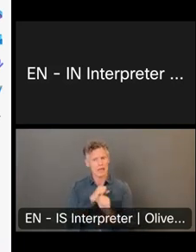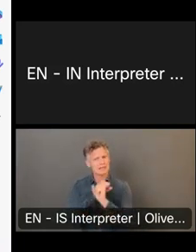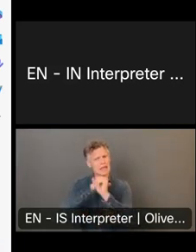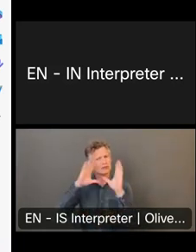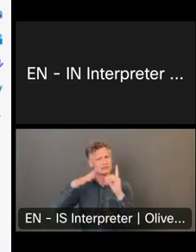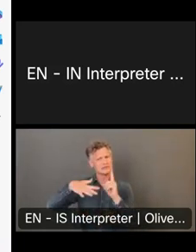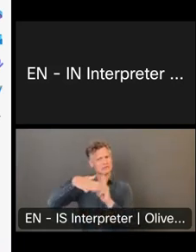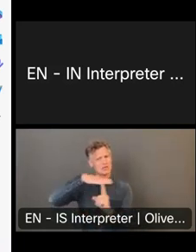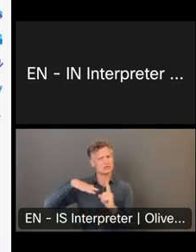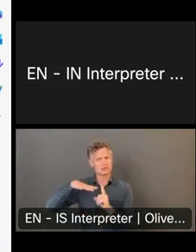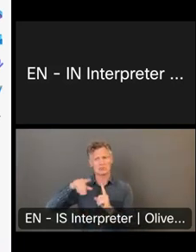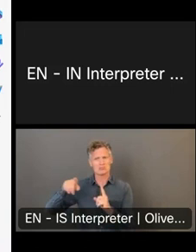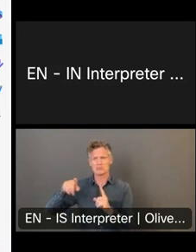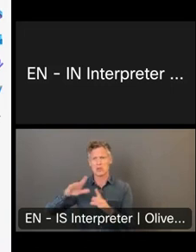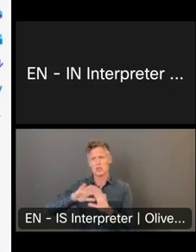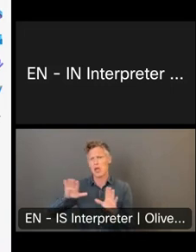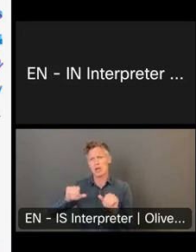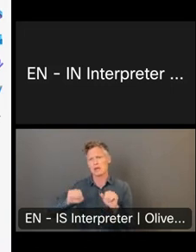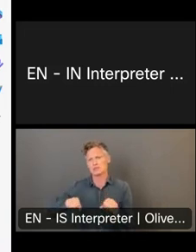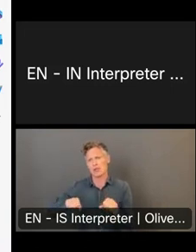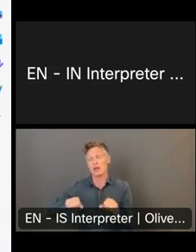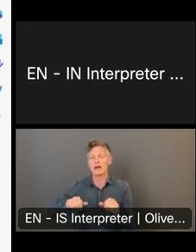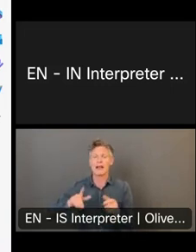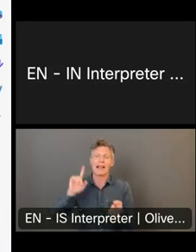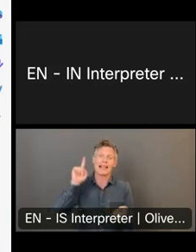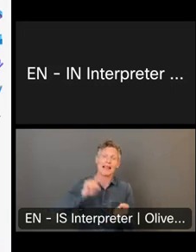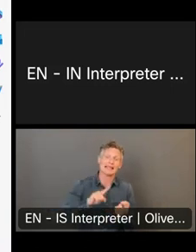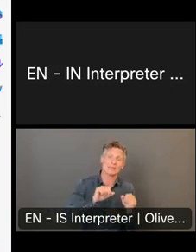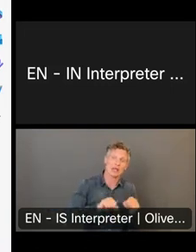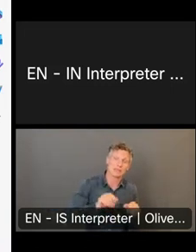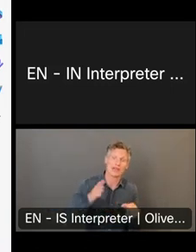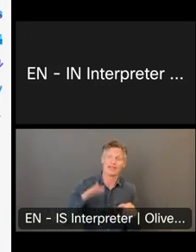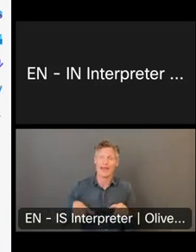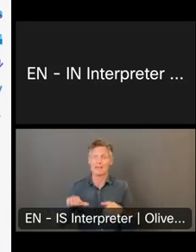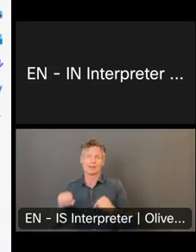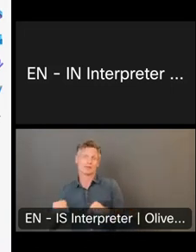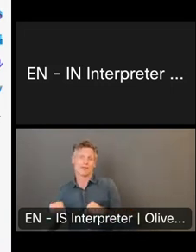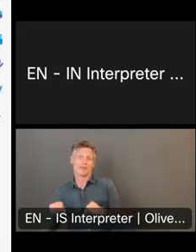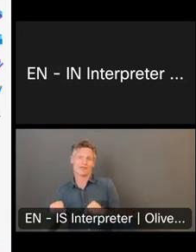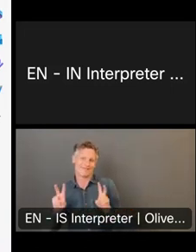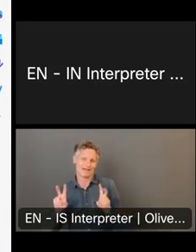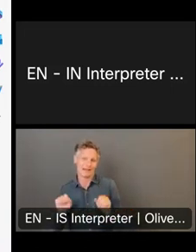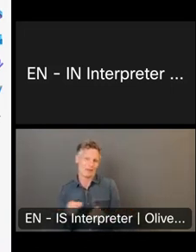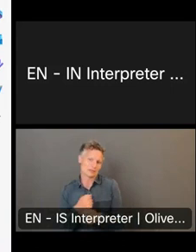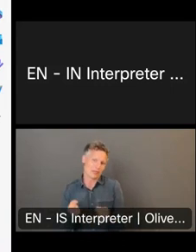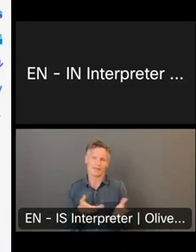something can be less possible than possible in effect, and that's what the not impossible tells us. So